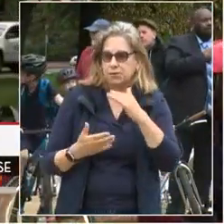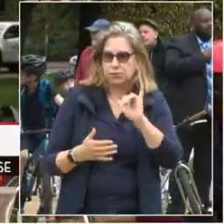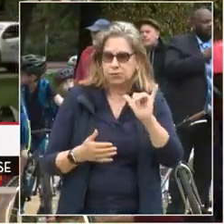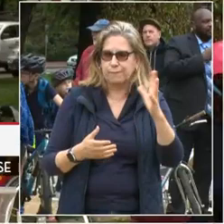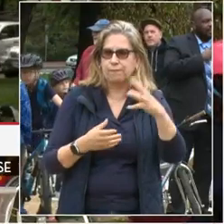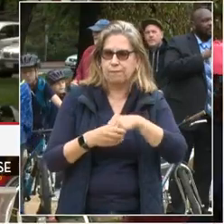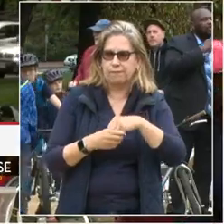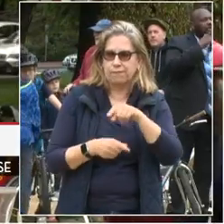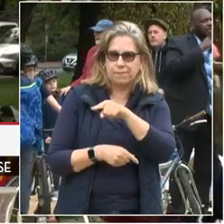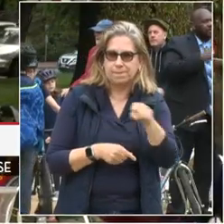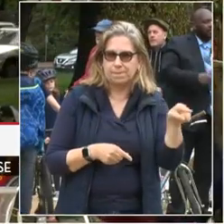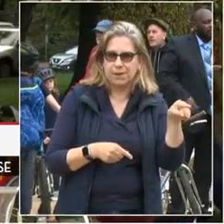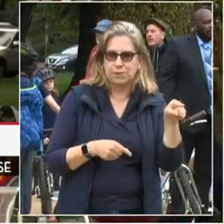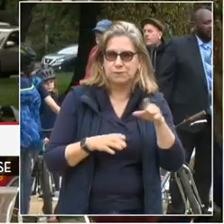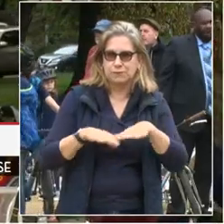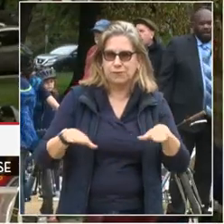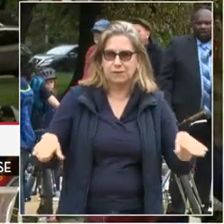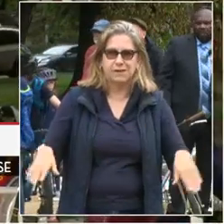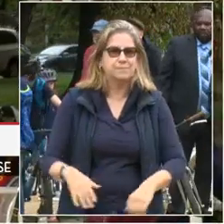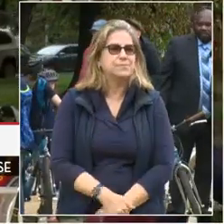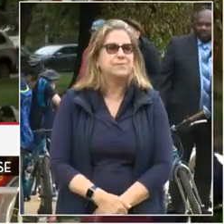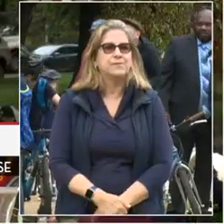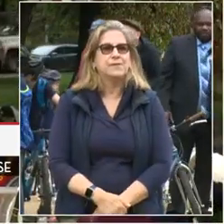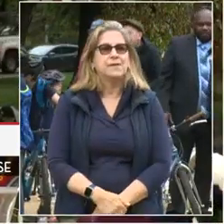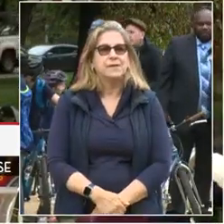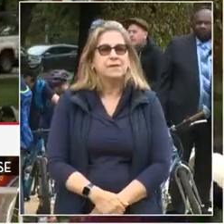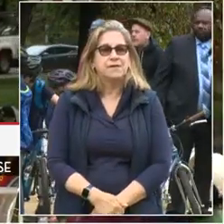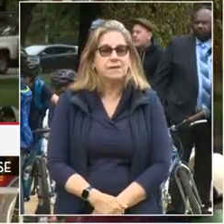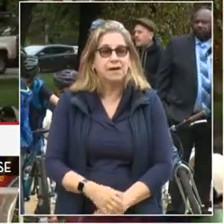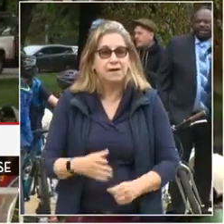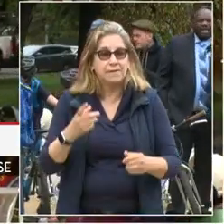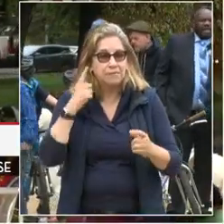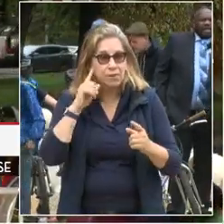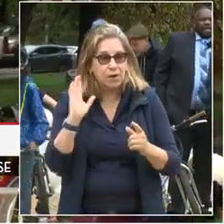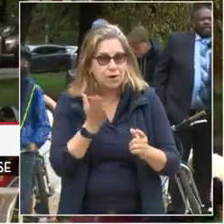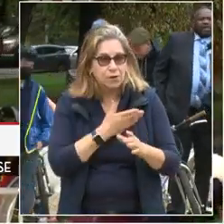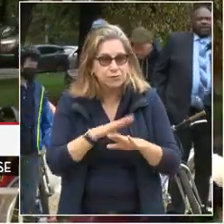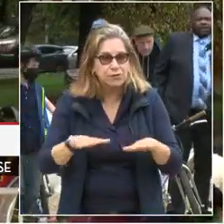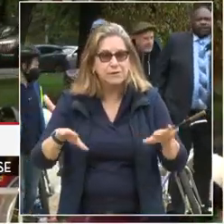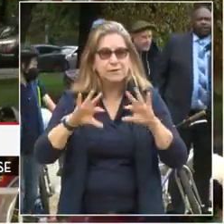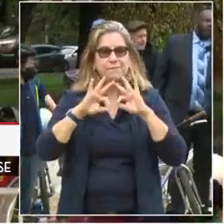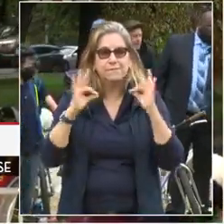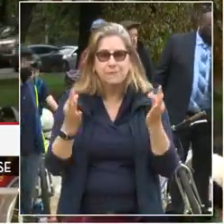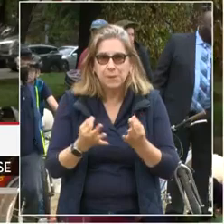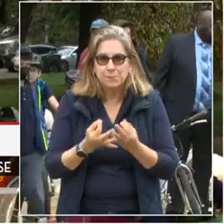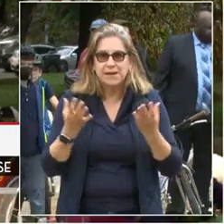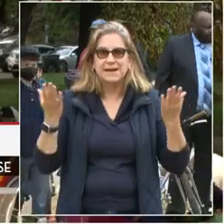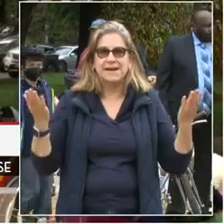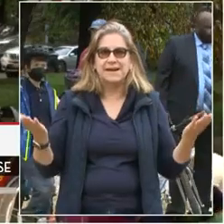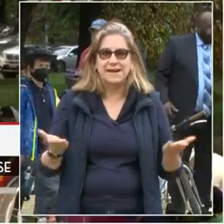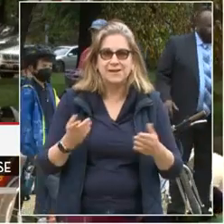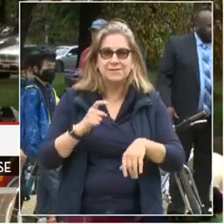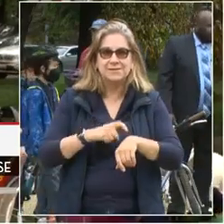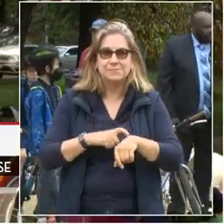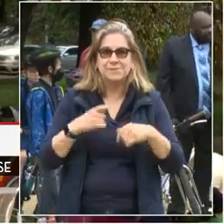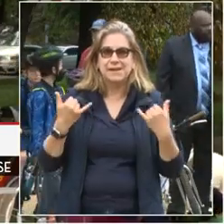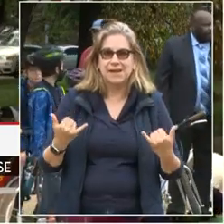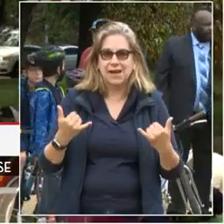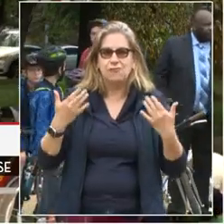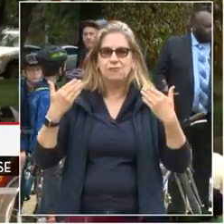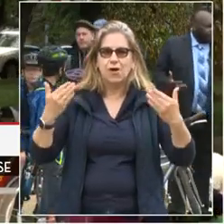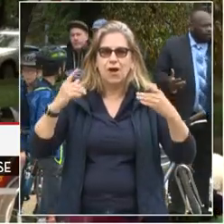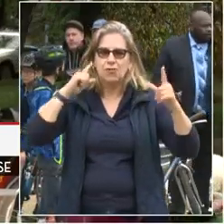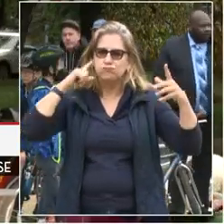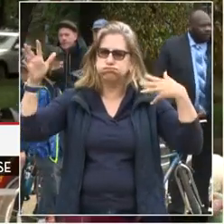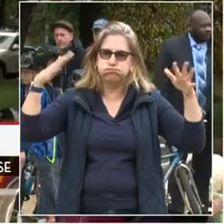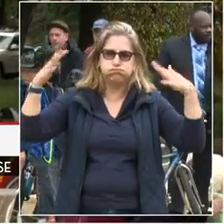All right, to our kids and to our families, here's the part where I need you guys to make some noise. And then in just a little bit, we're going to be